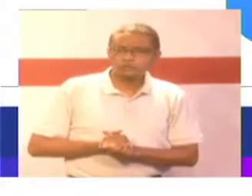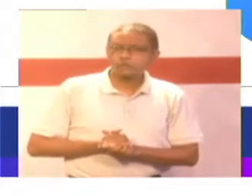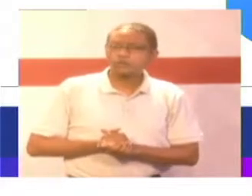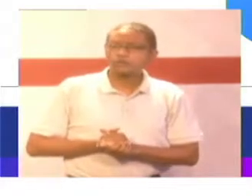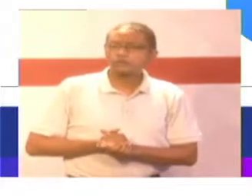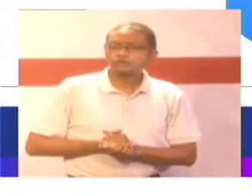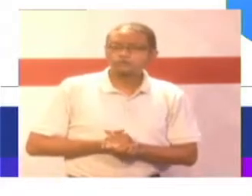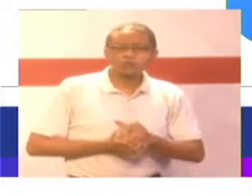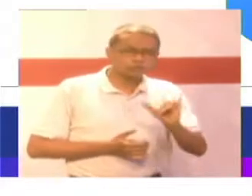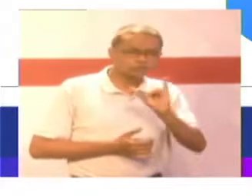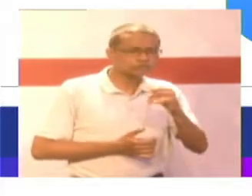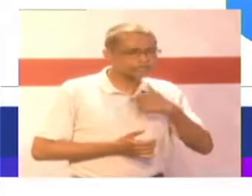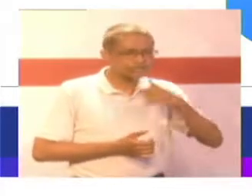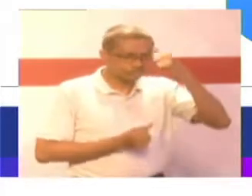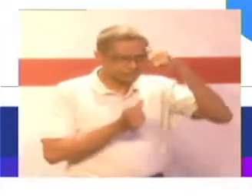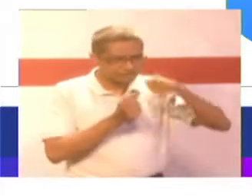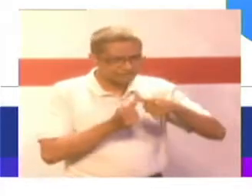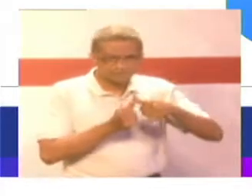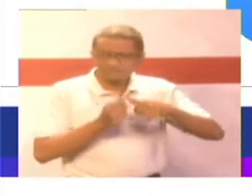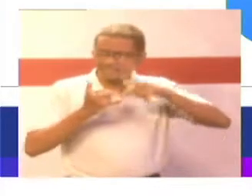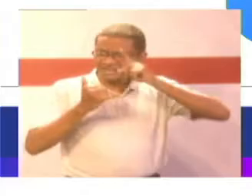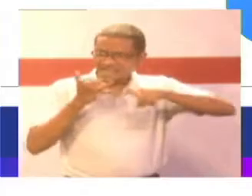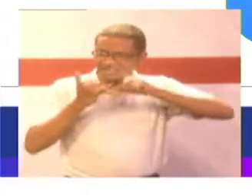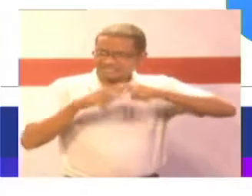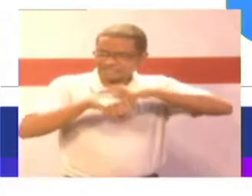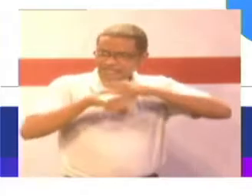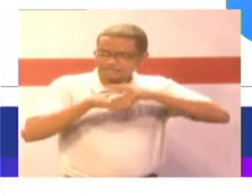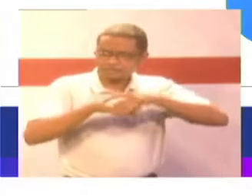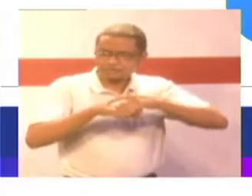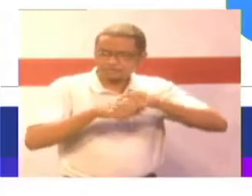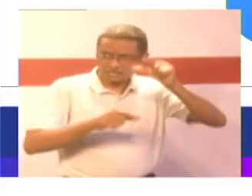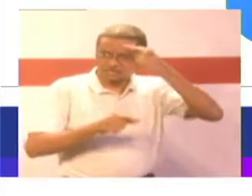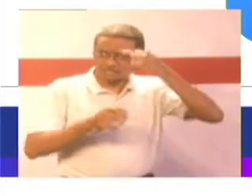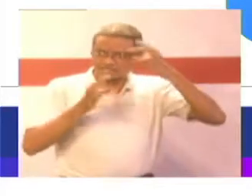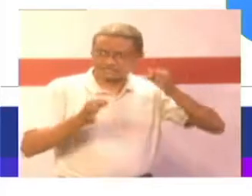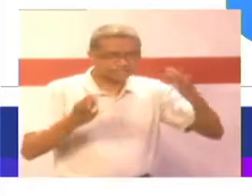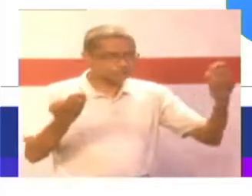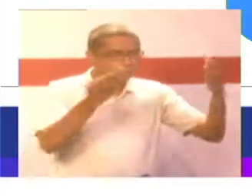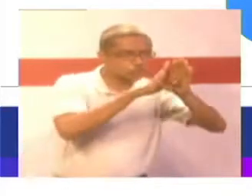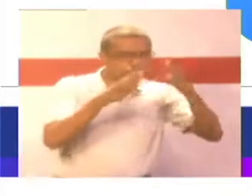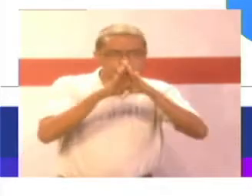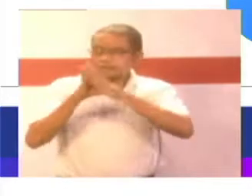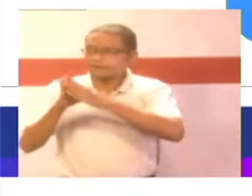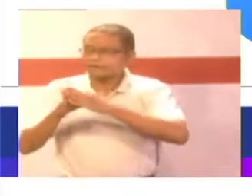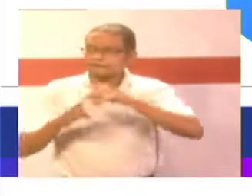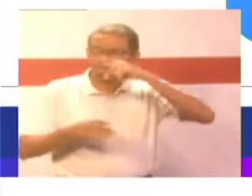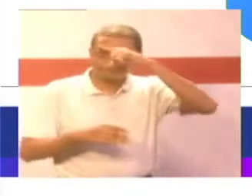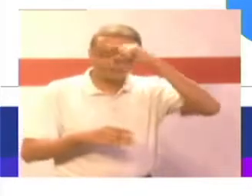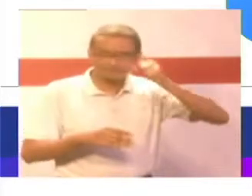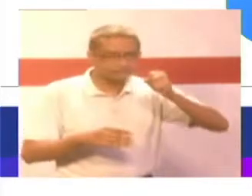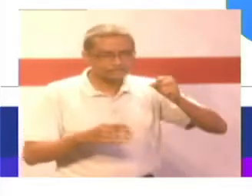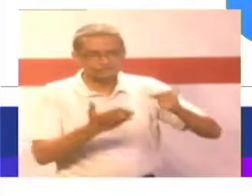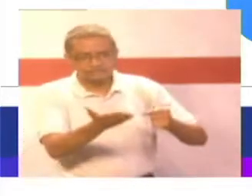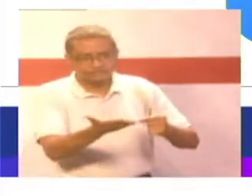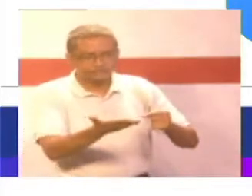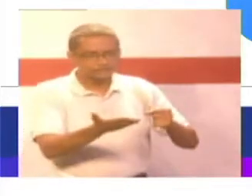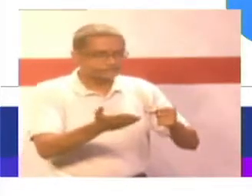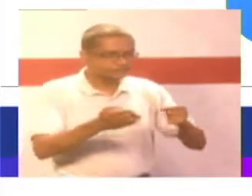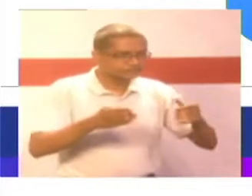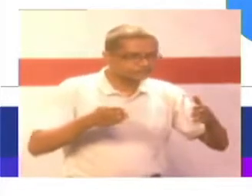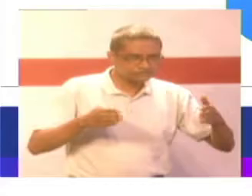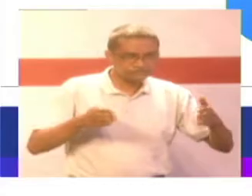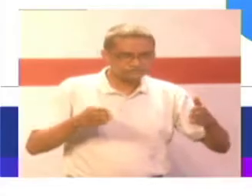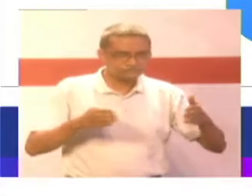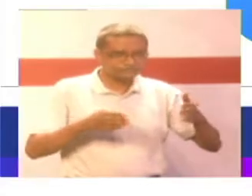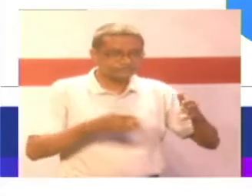remembered the last lockdown that we had was because the parallel healthcare system was nearing capacity, and